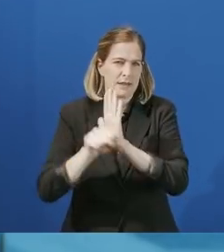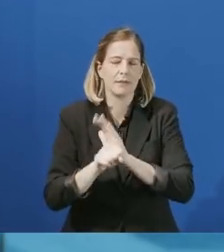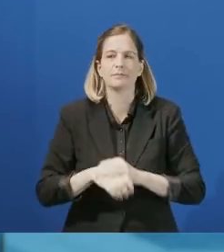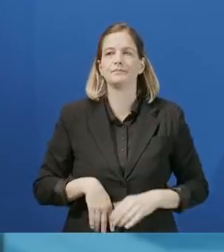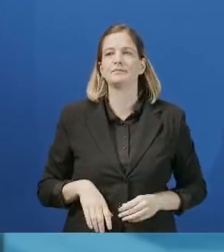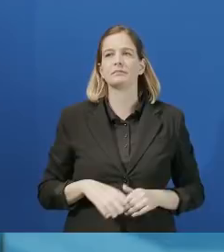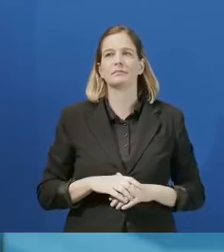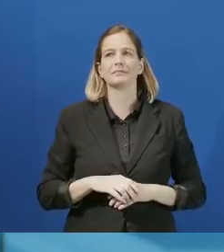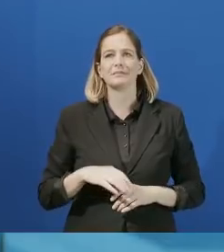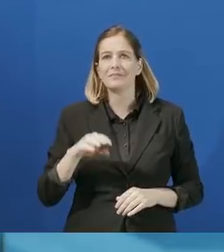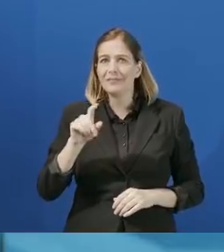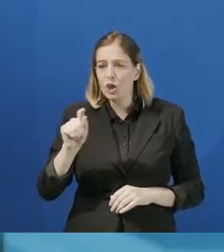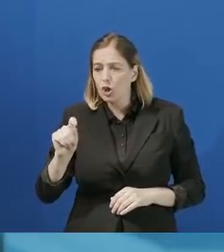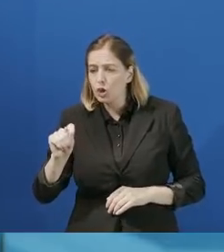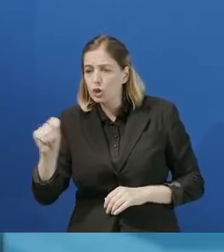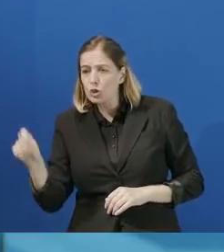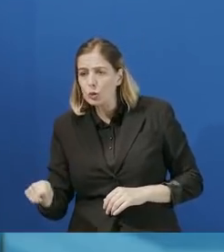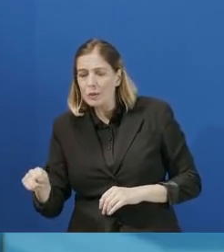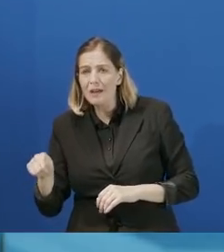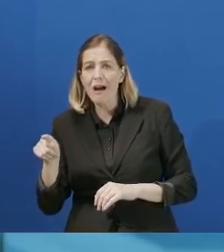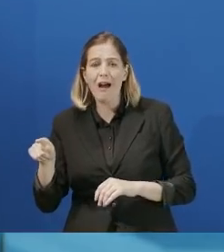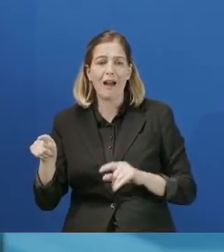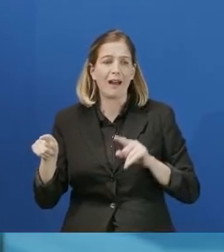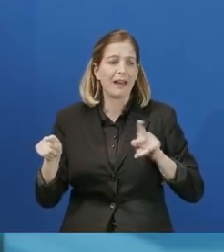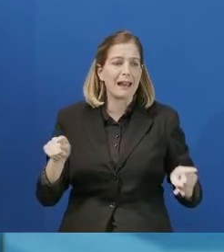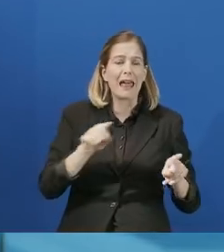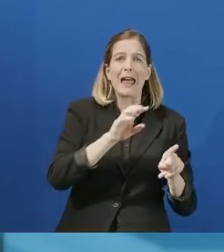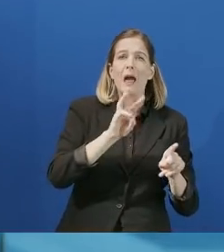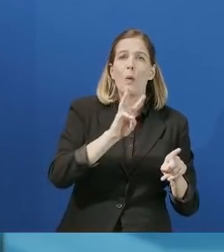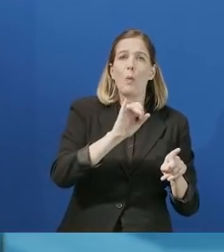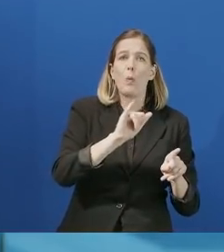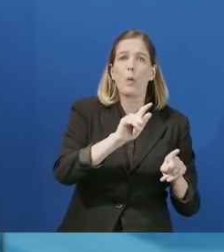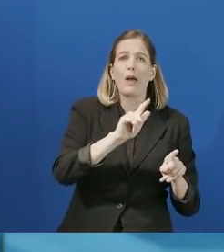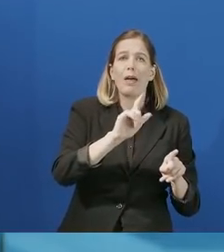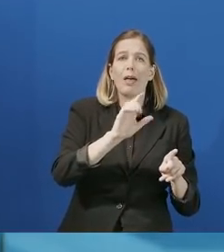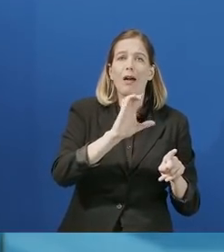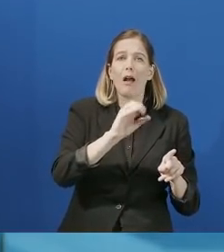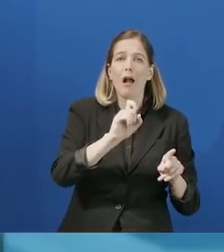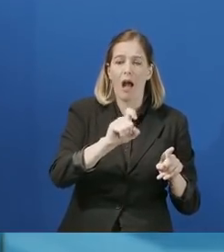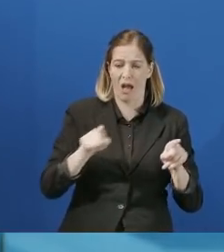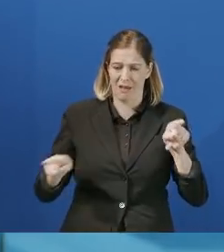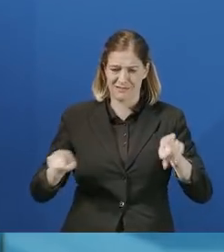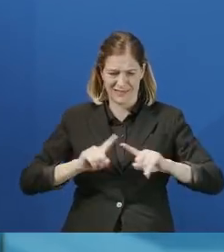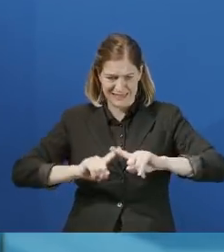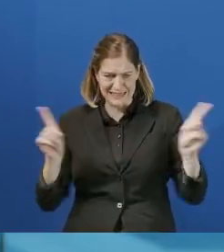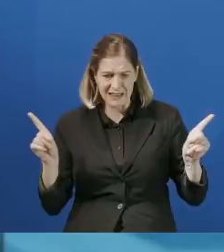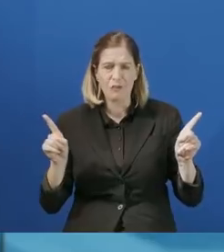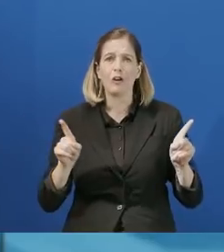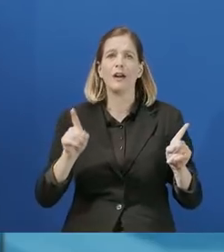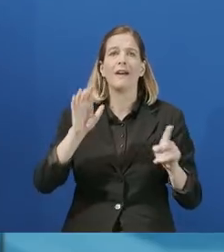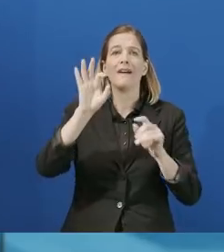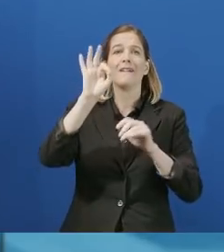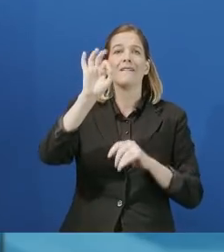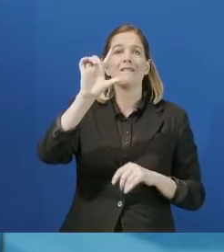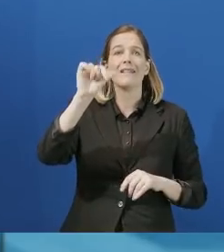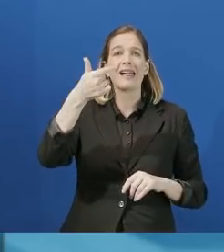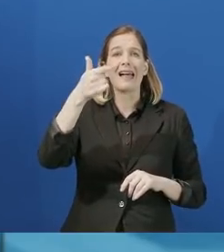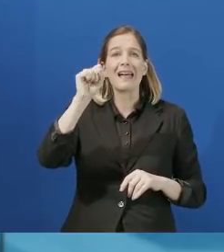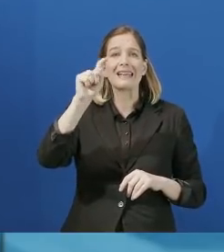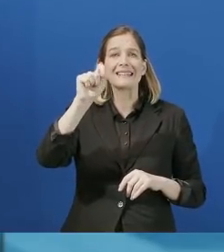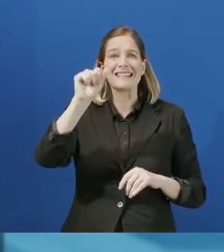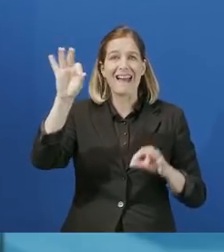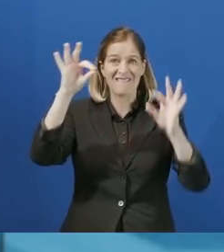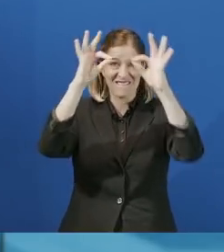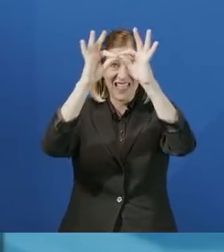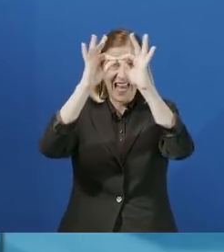Tucson. Flagstaff is different than Yuma. So are you going to leave an option in there for mayors looking at the facts on the ground to